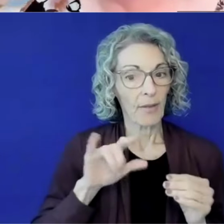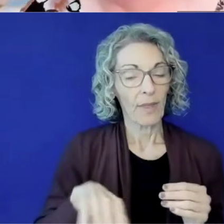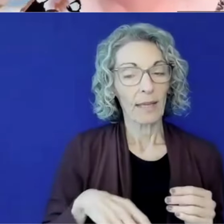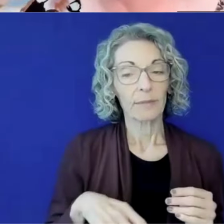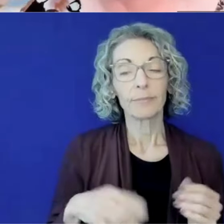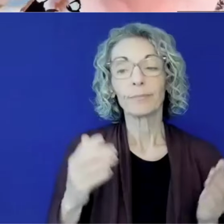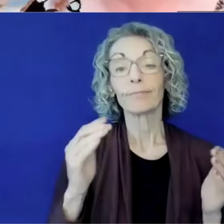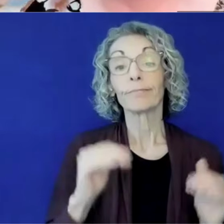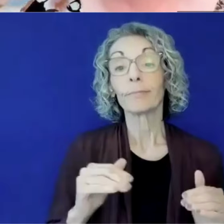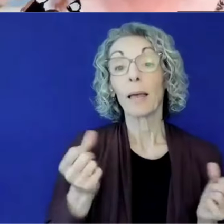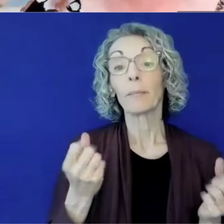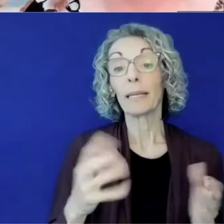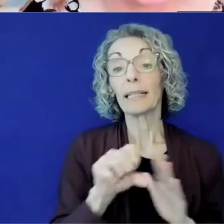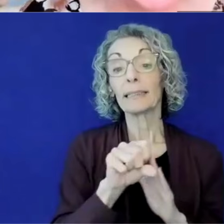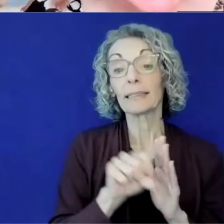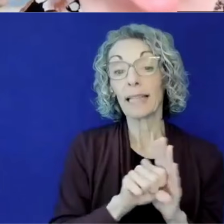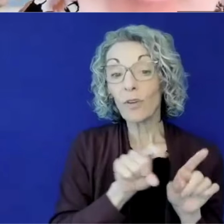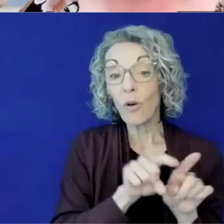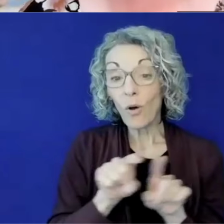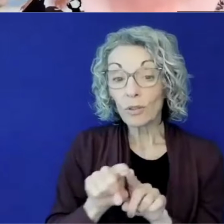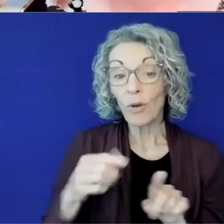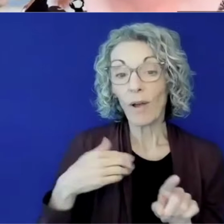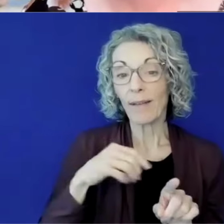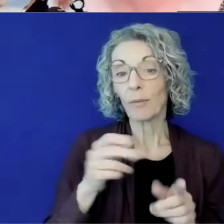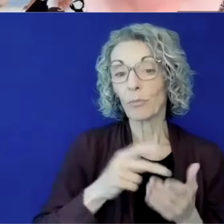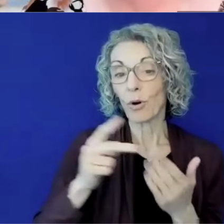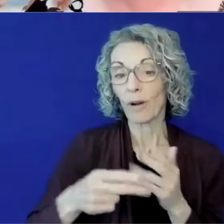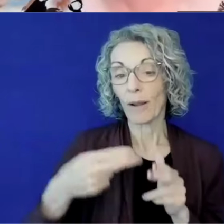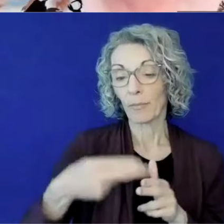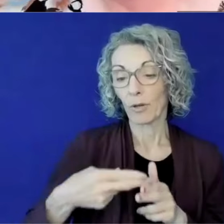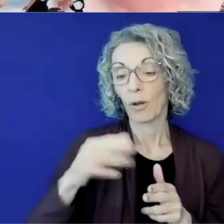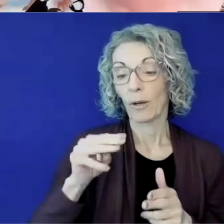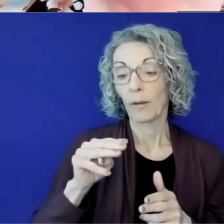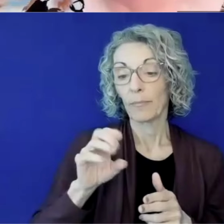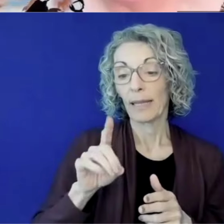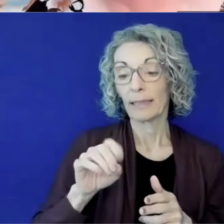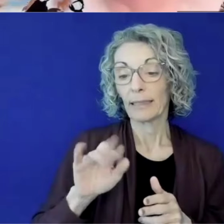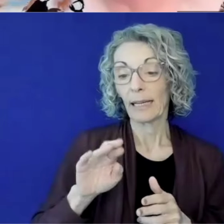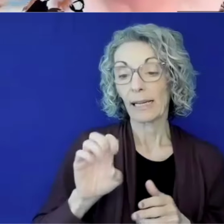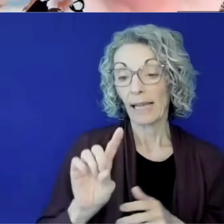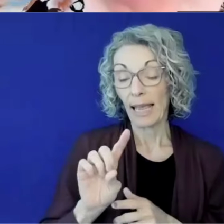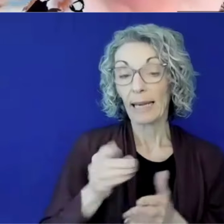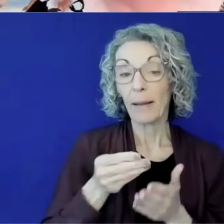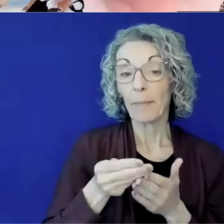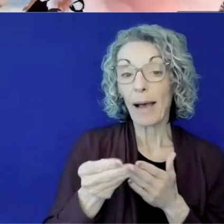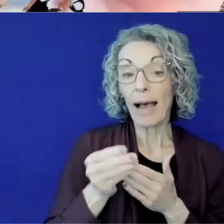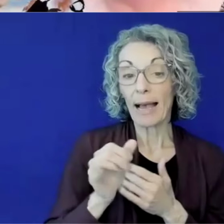have programs called Medicaid buy-in. So even if you earn more than your state's